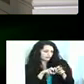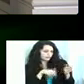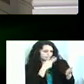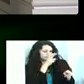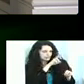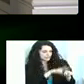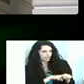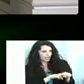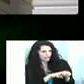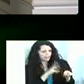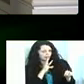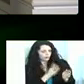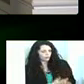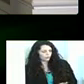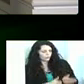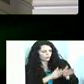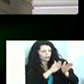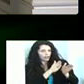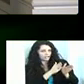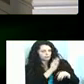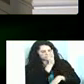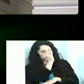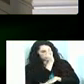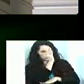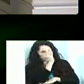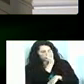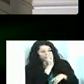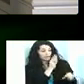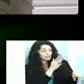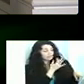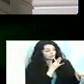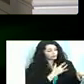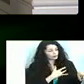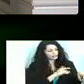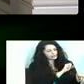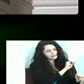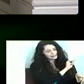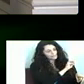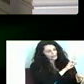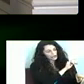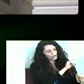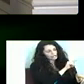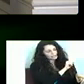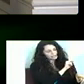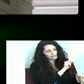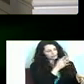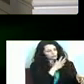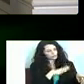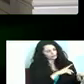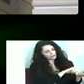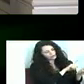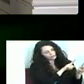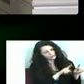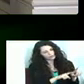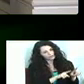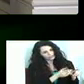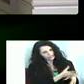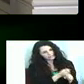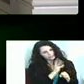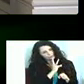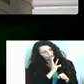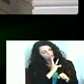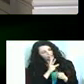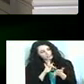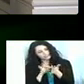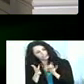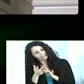well. It was noontime. A woman, a Samaritan, came to draw water.